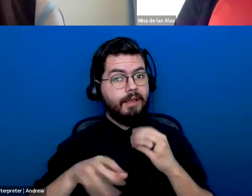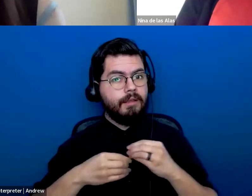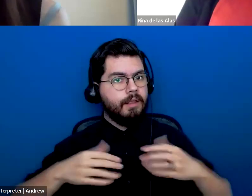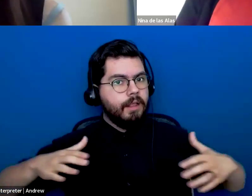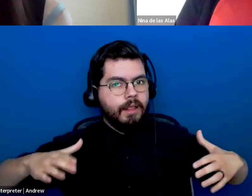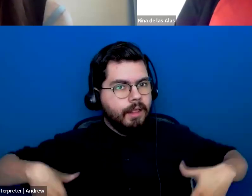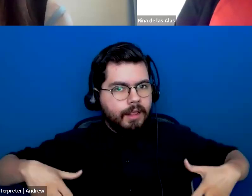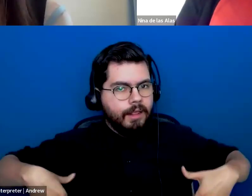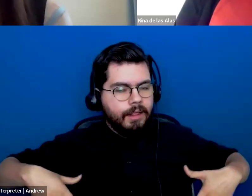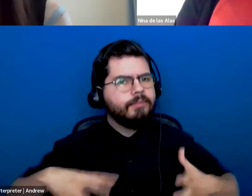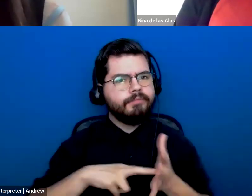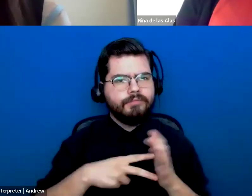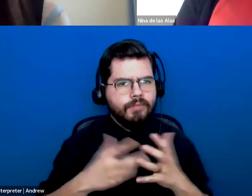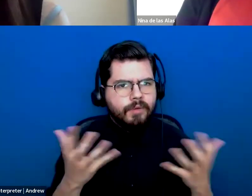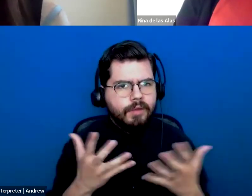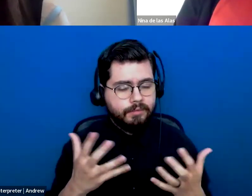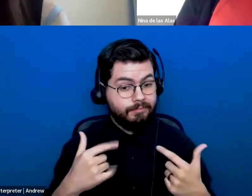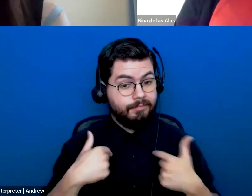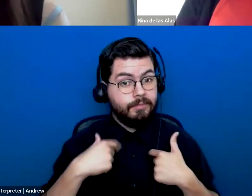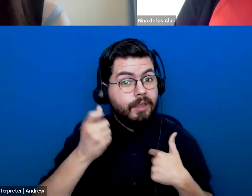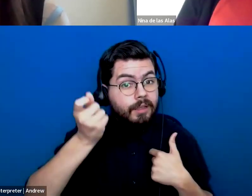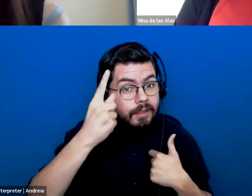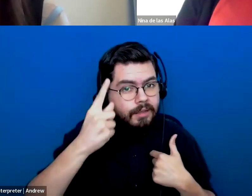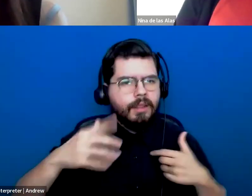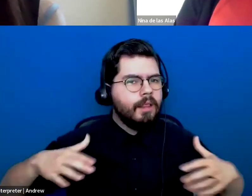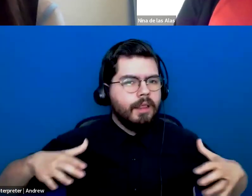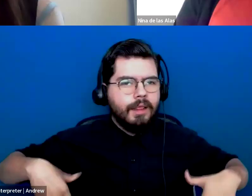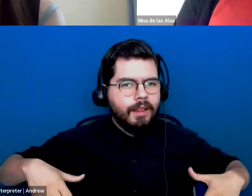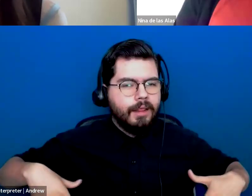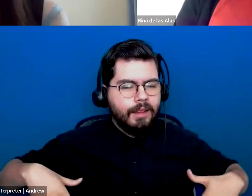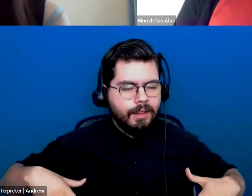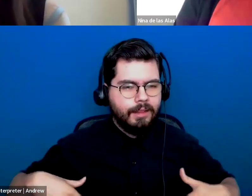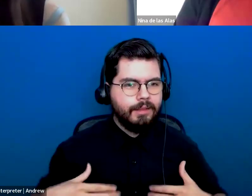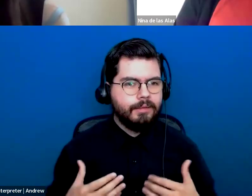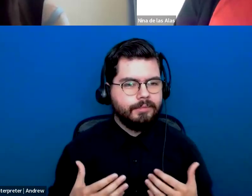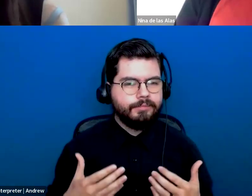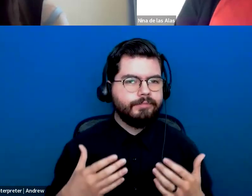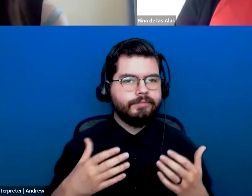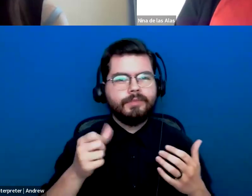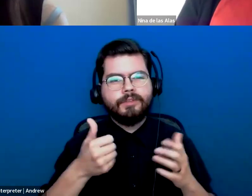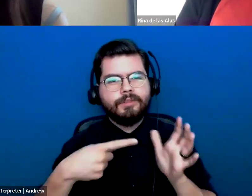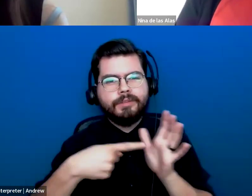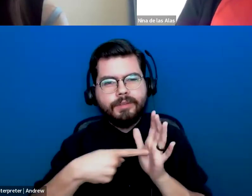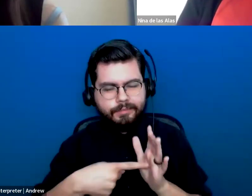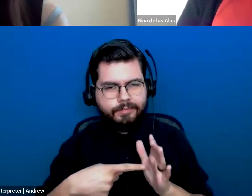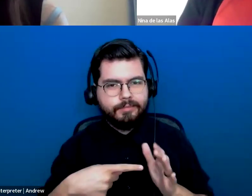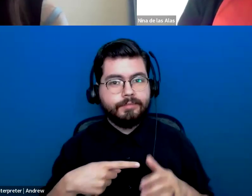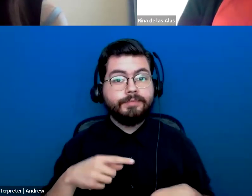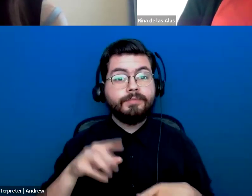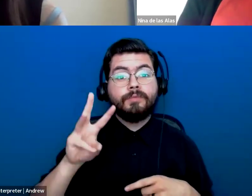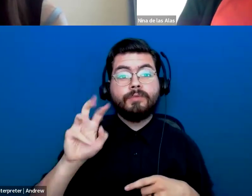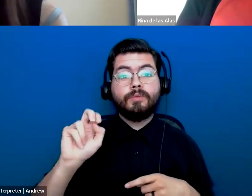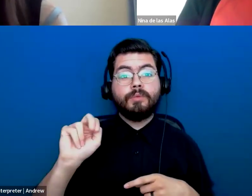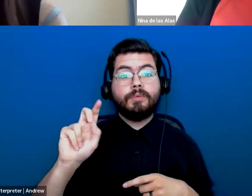don't understand this yet." And Wendy wrote, "I'm here to learn and struggling is a sign of